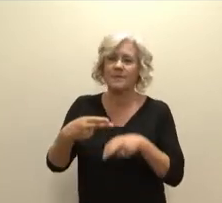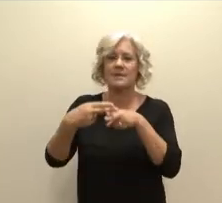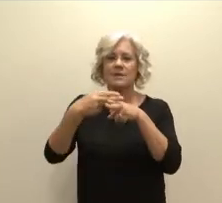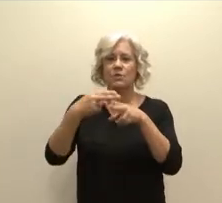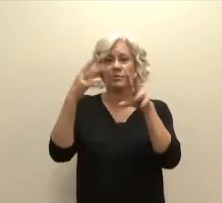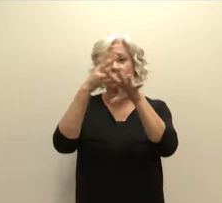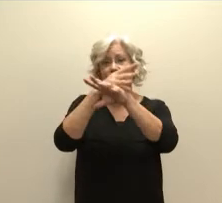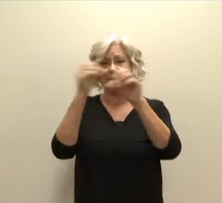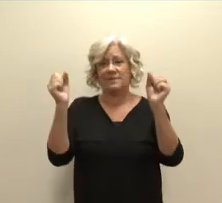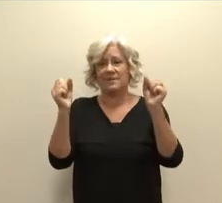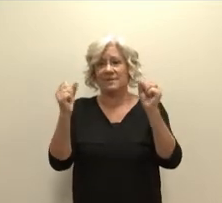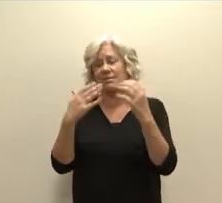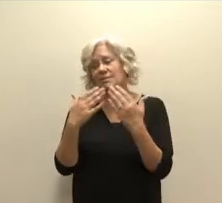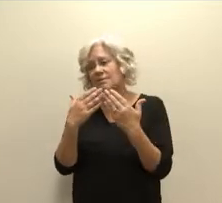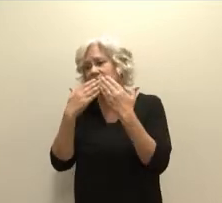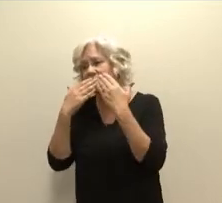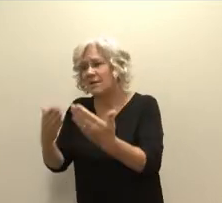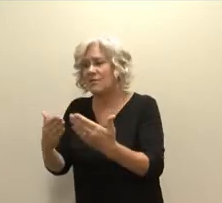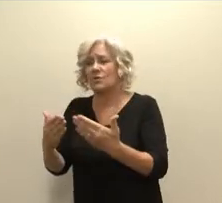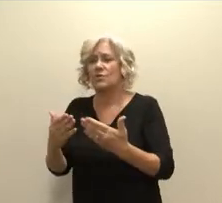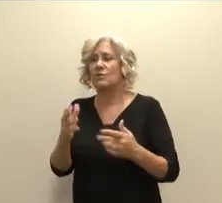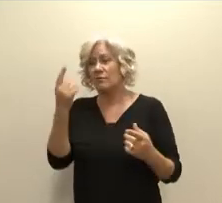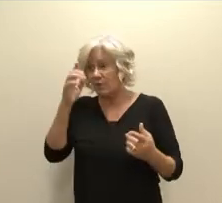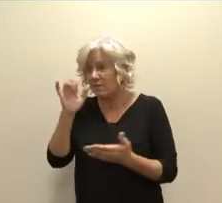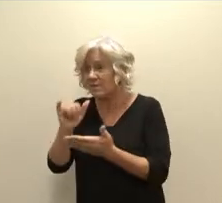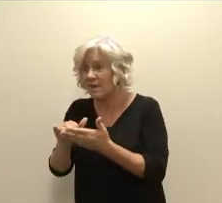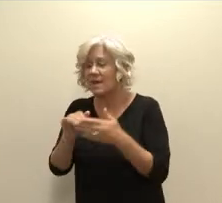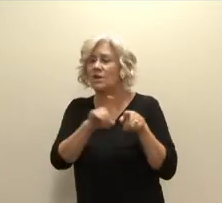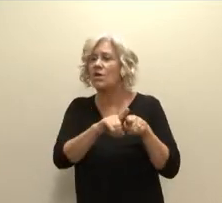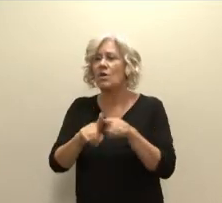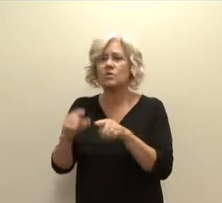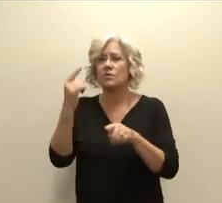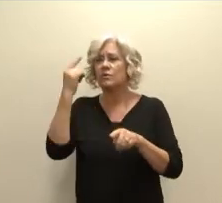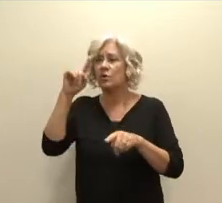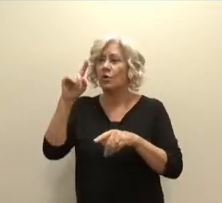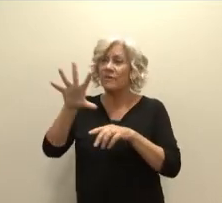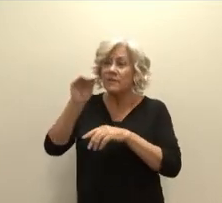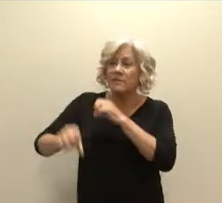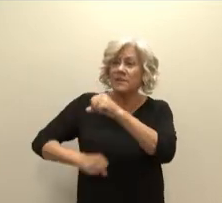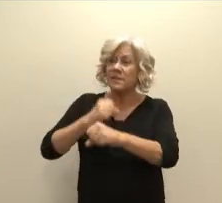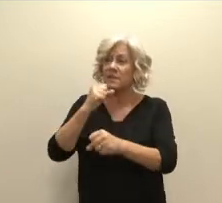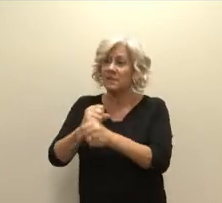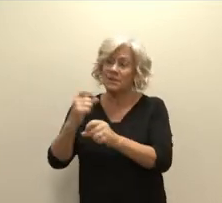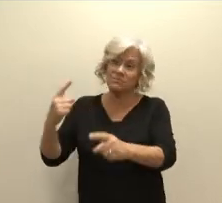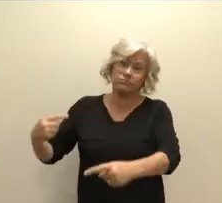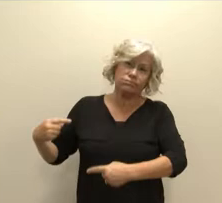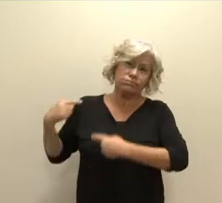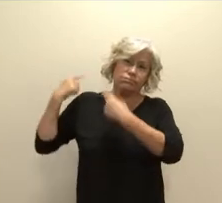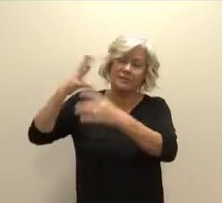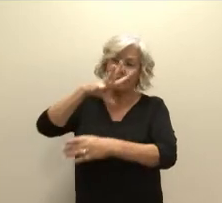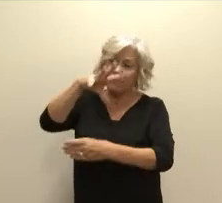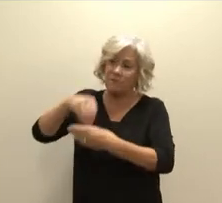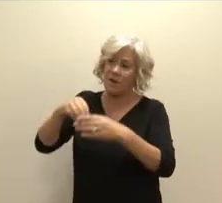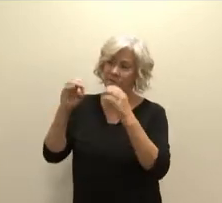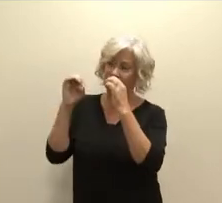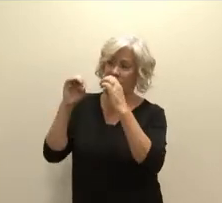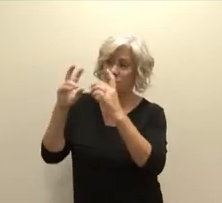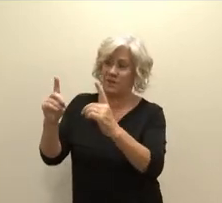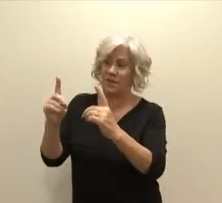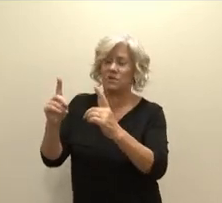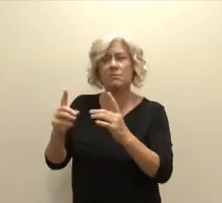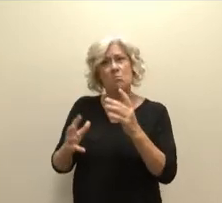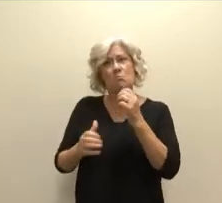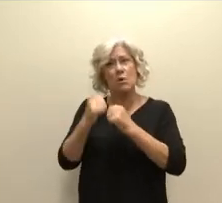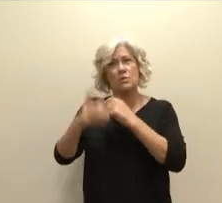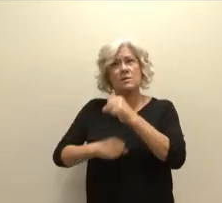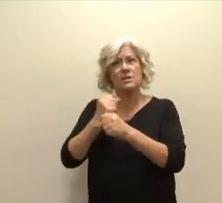interim superintendent, but thank you beyond that for a lifetime of service to students, nearly all of it here